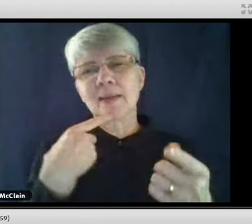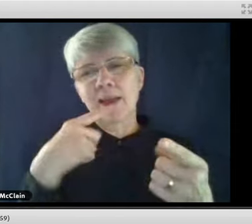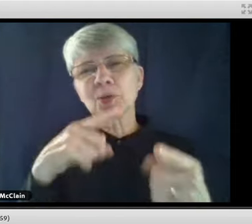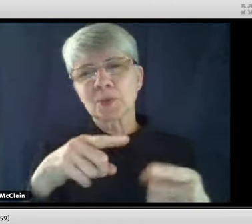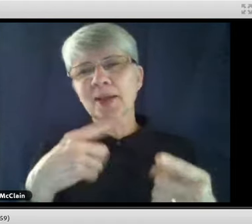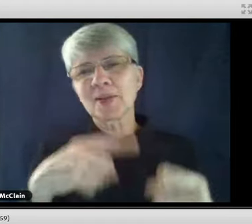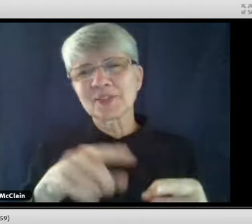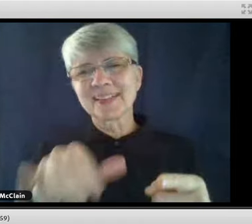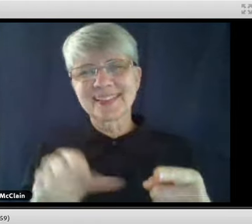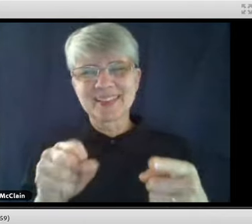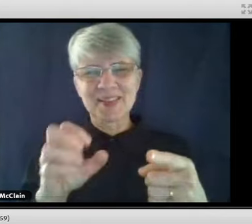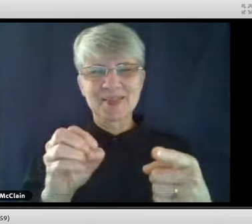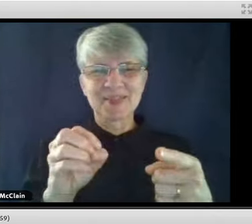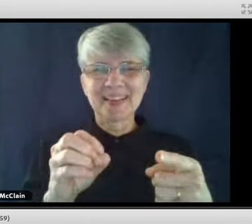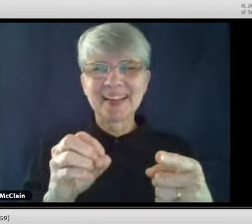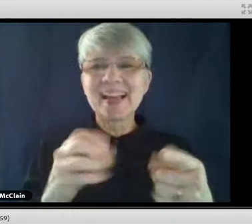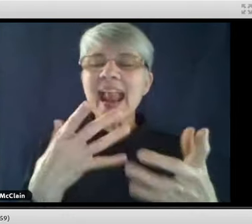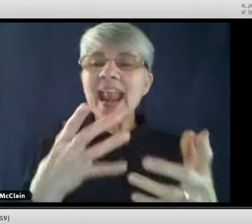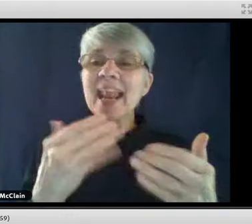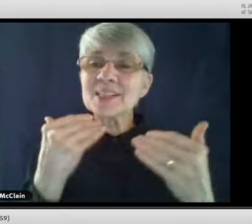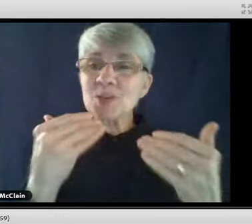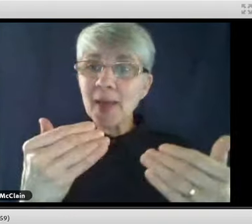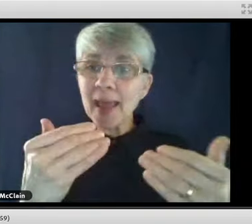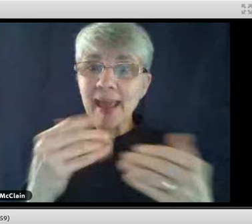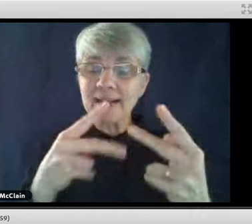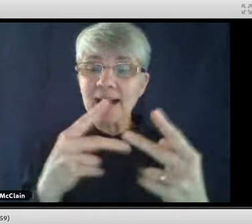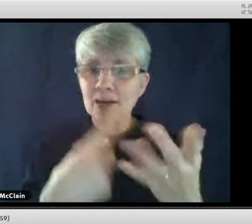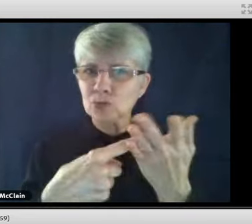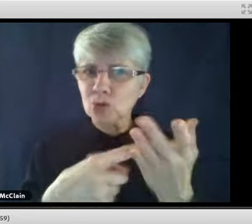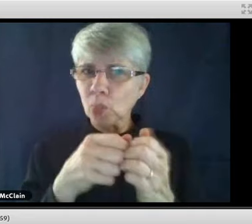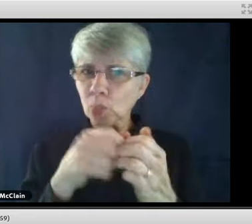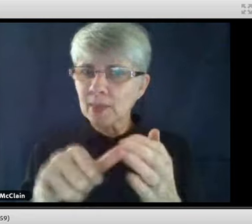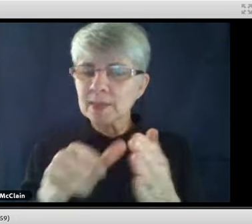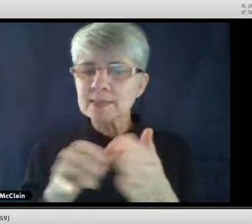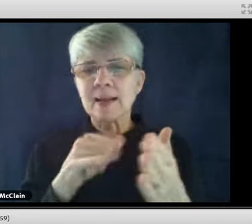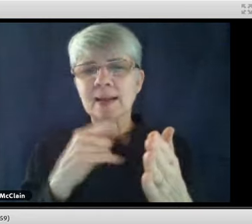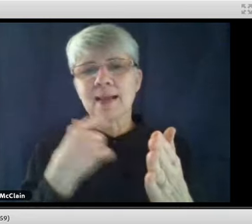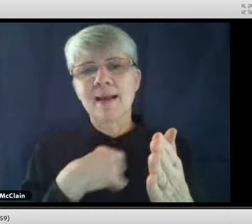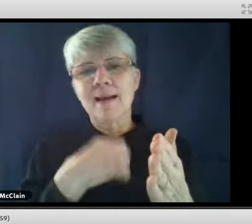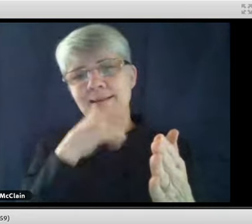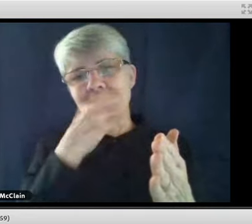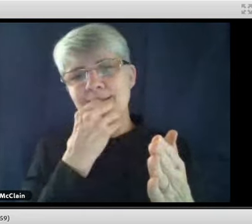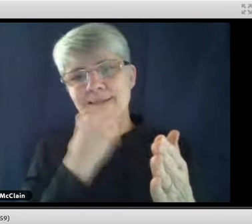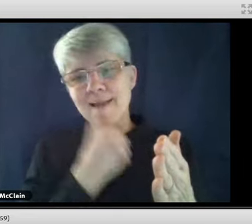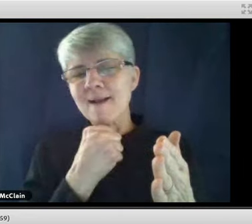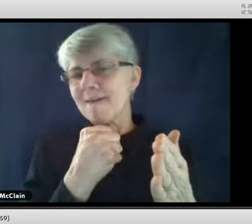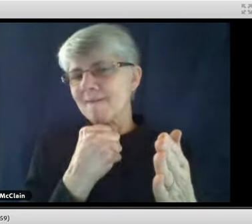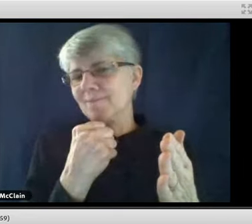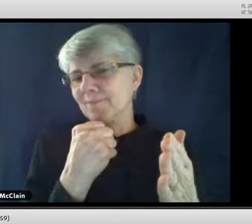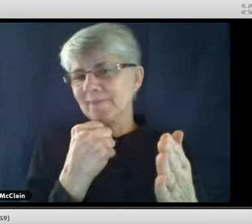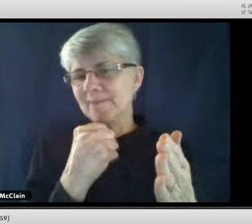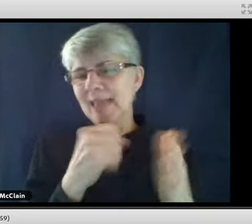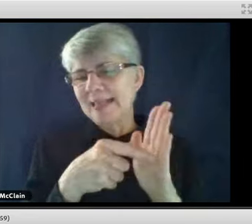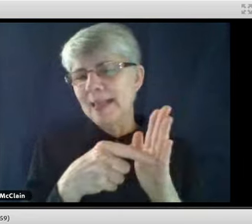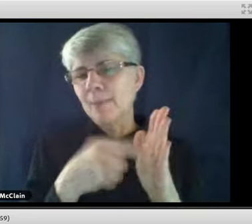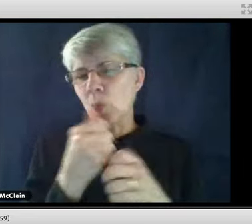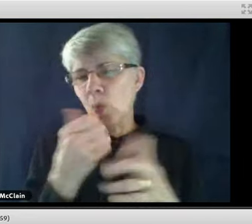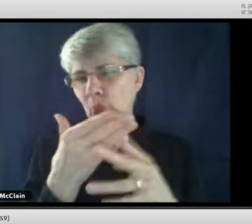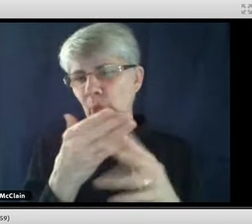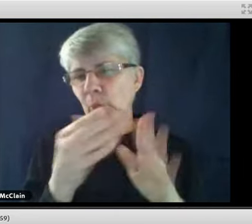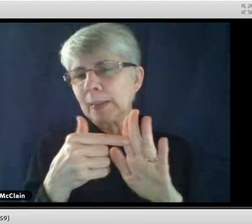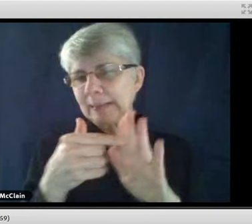confusing. So let's kind of keep walking through this. Like I said, I love examples, so let's keep working through some